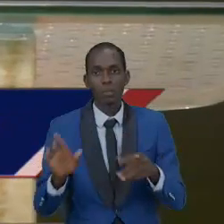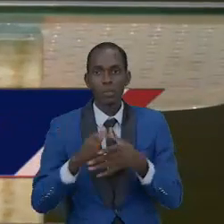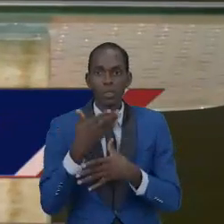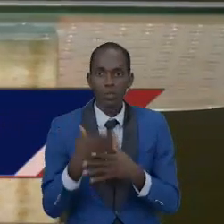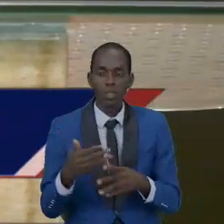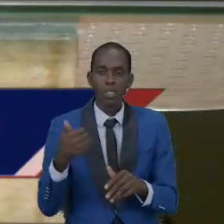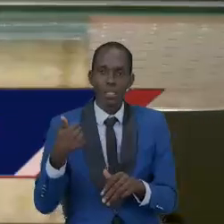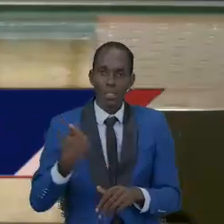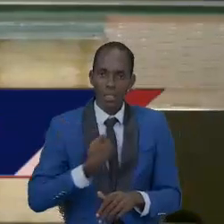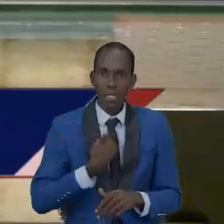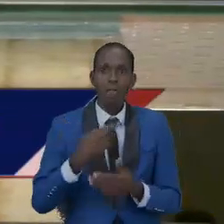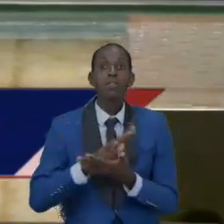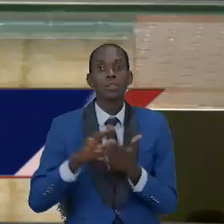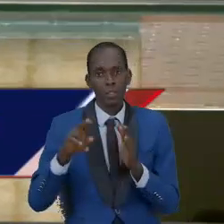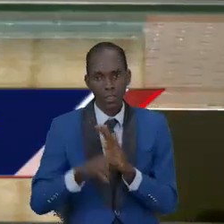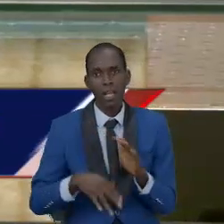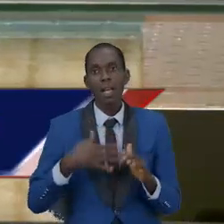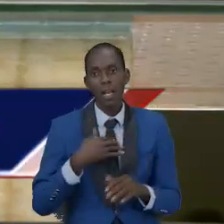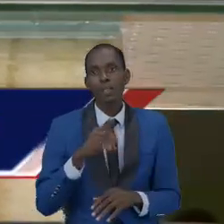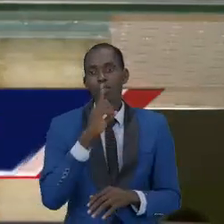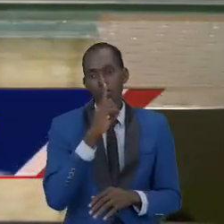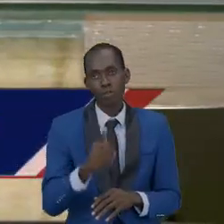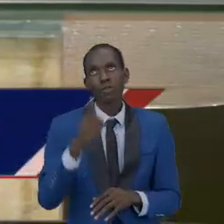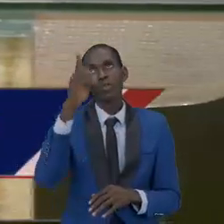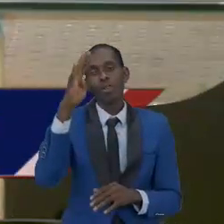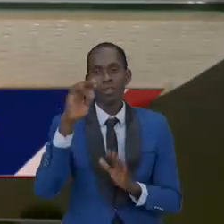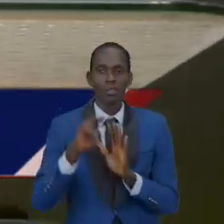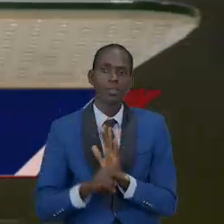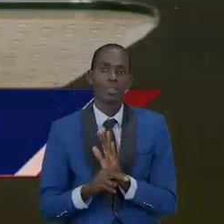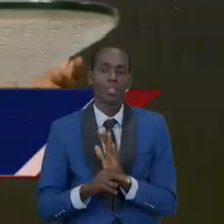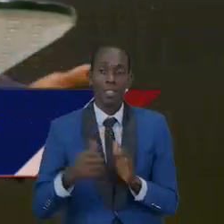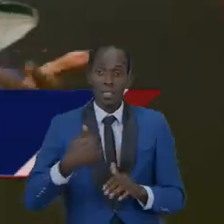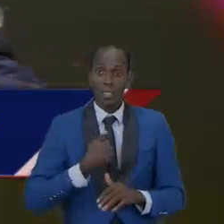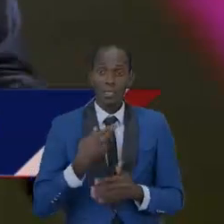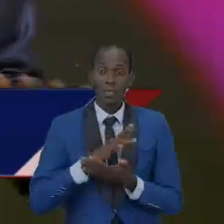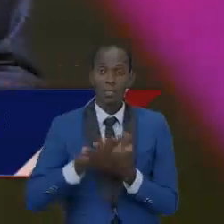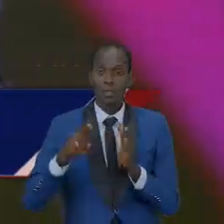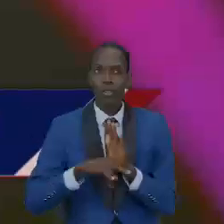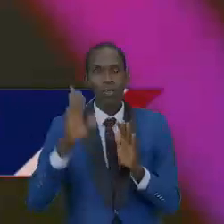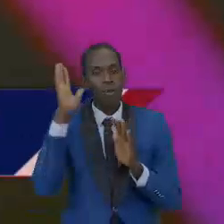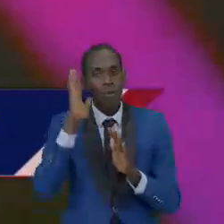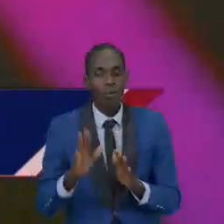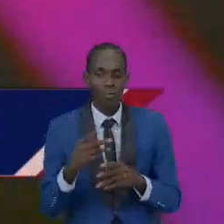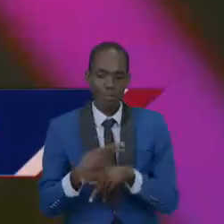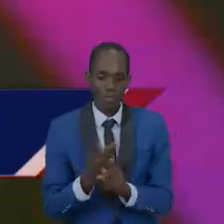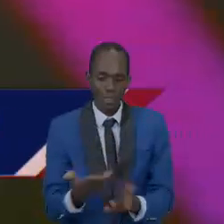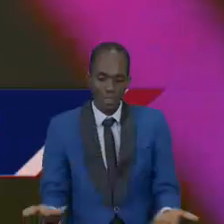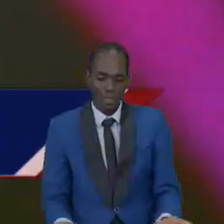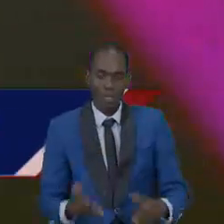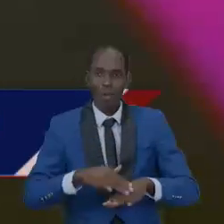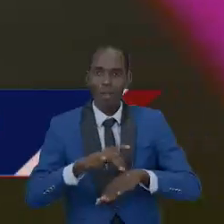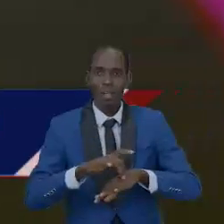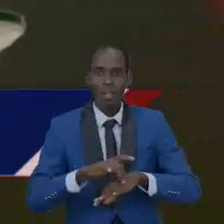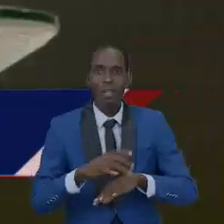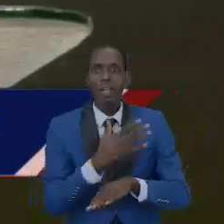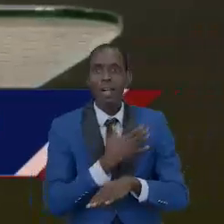self-righteousness and true godliness. Self-righteousness, that's what you produce here on earth. and